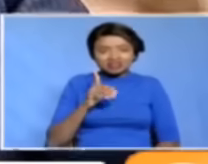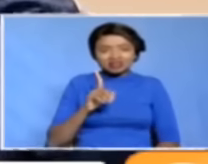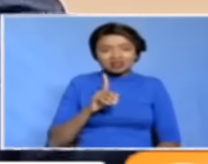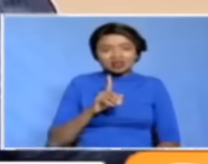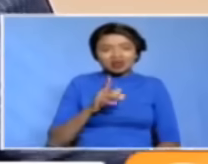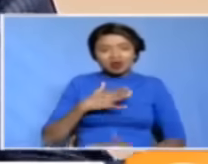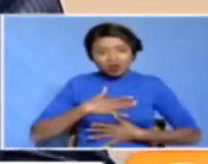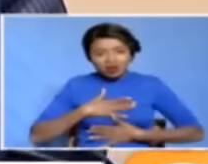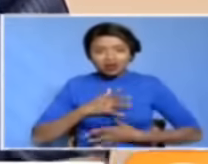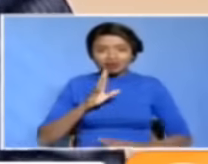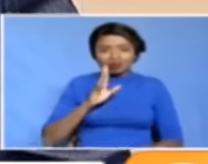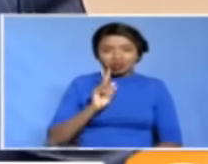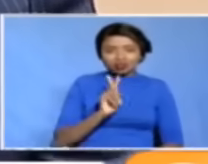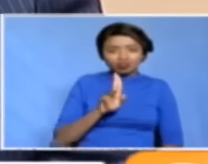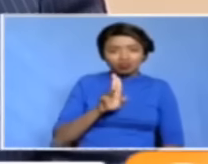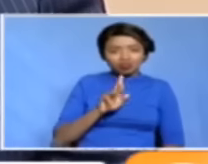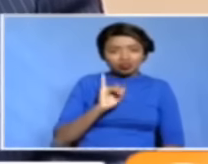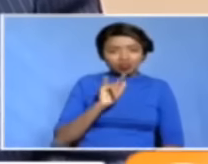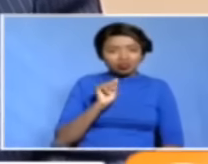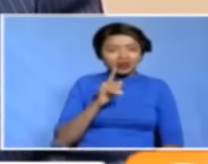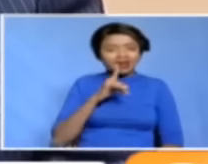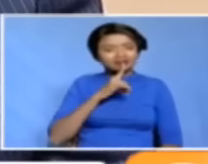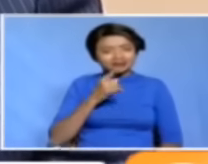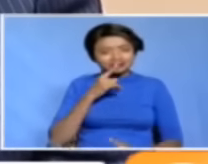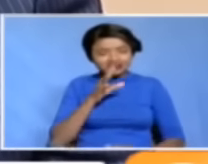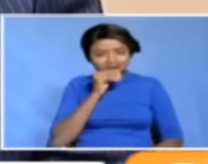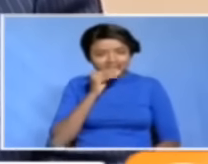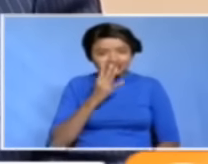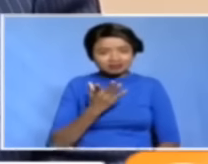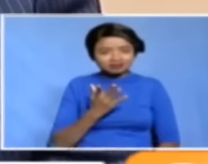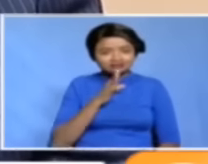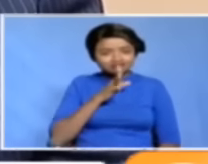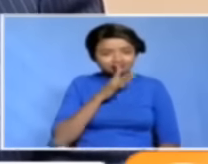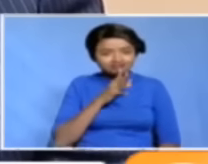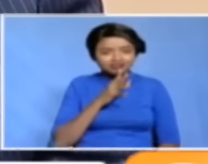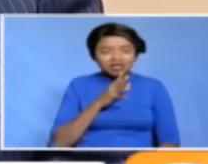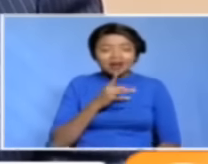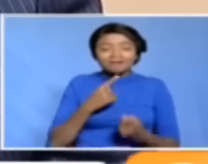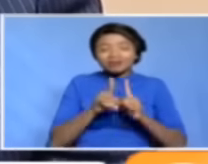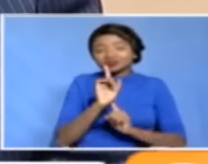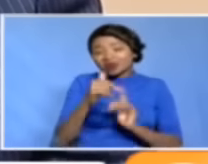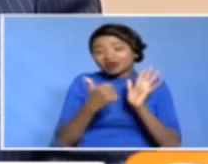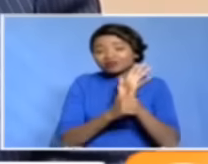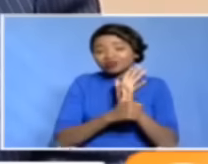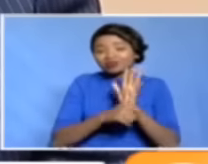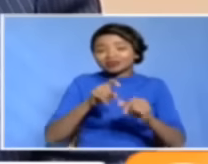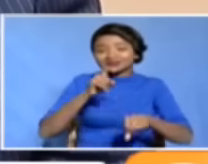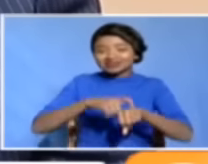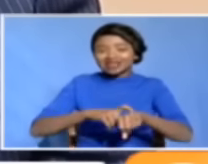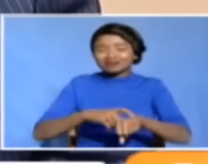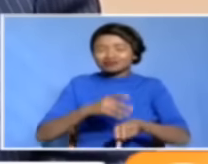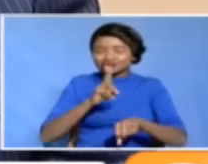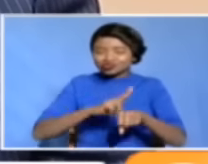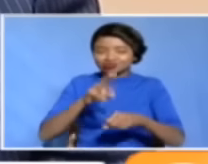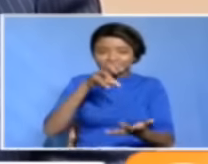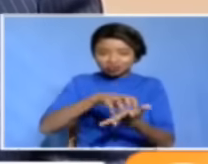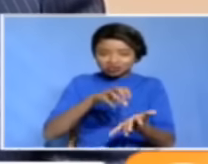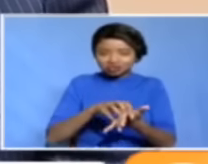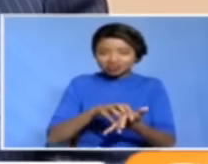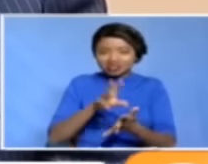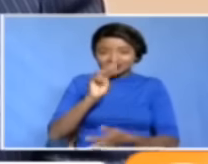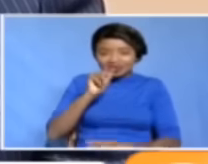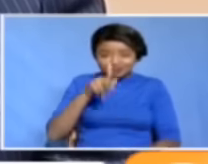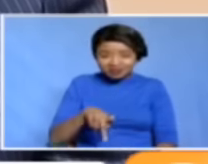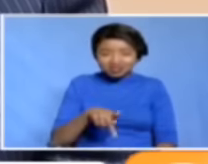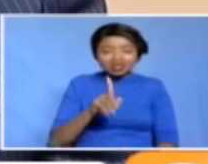you see Honorable Moses Kuria speaking. The only time we have a problem is if they use their position as our members of parliament